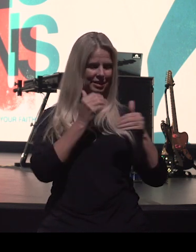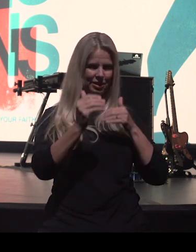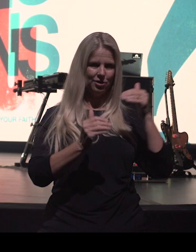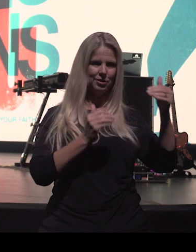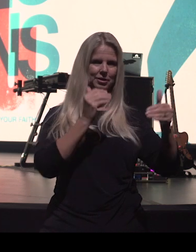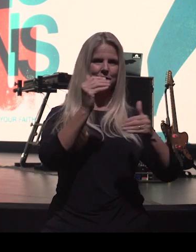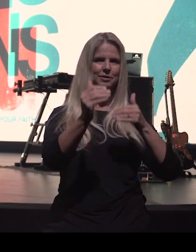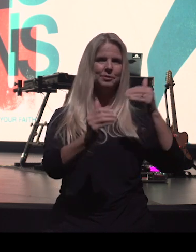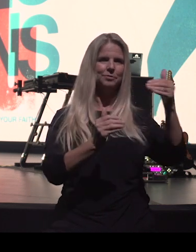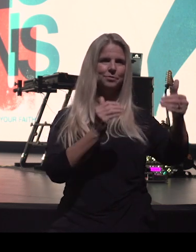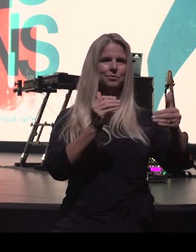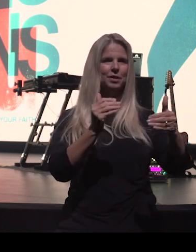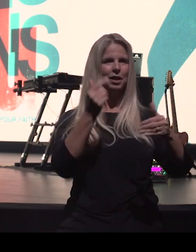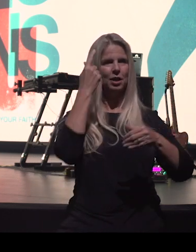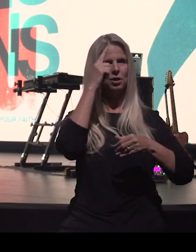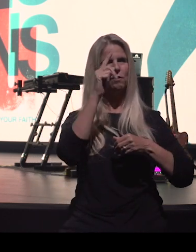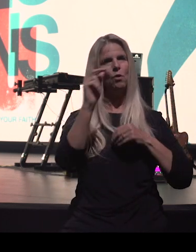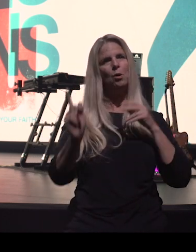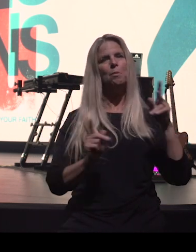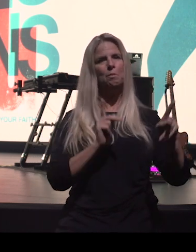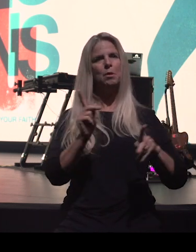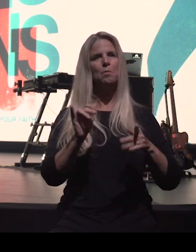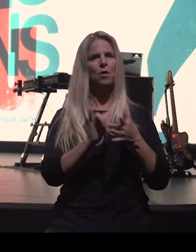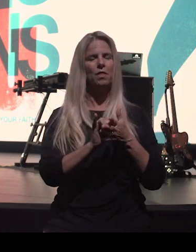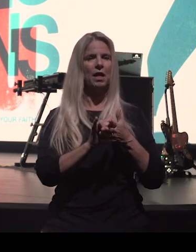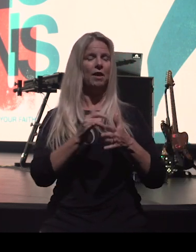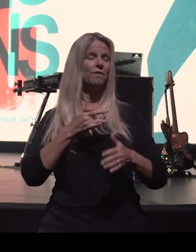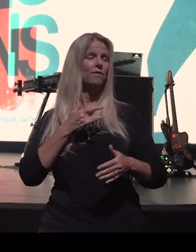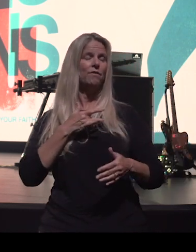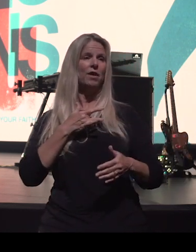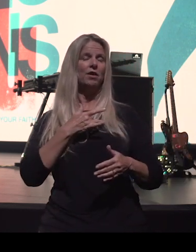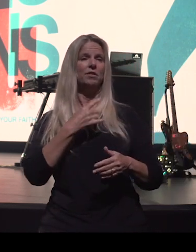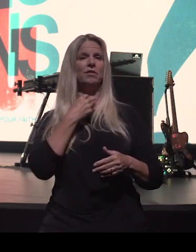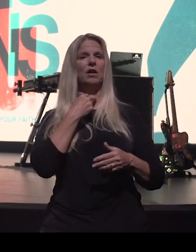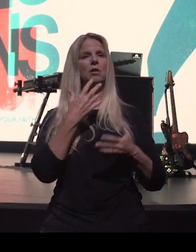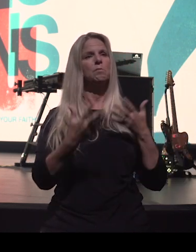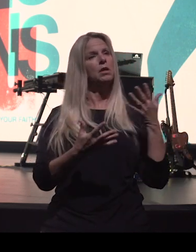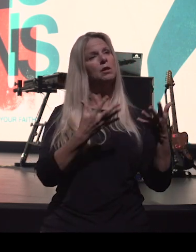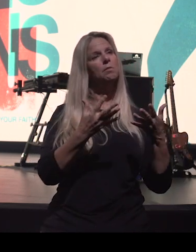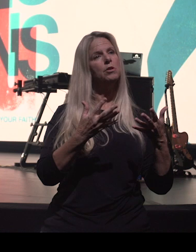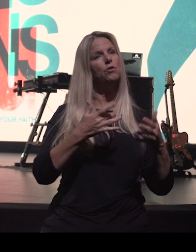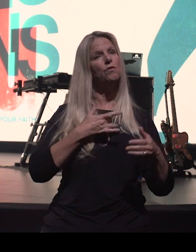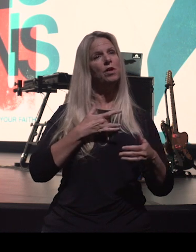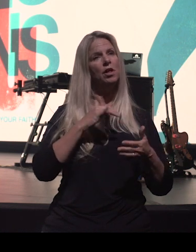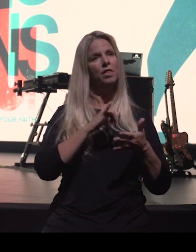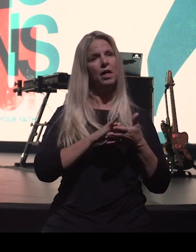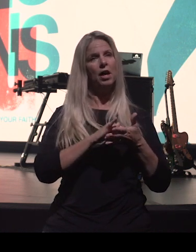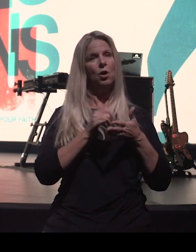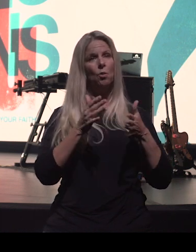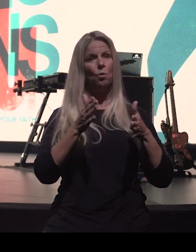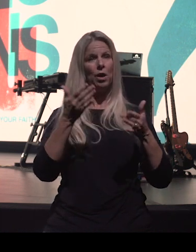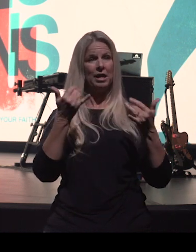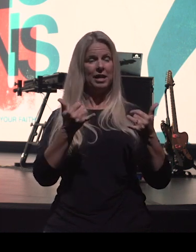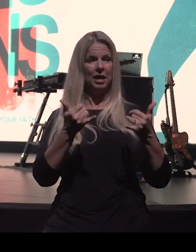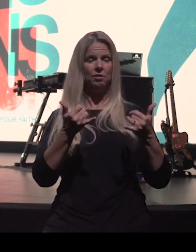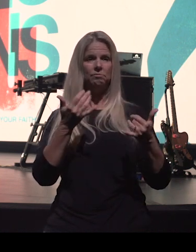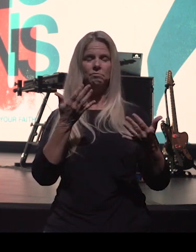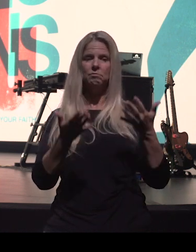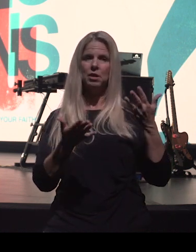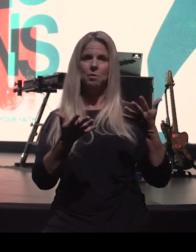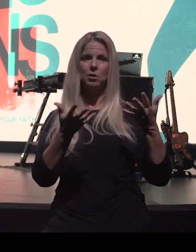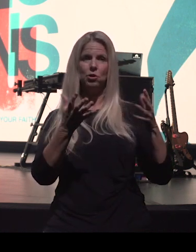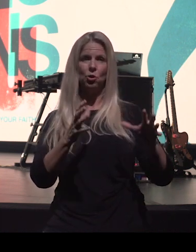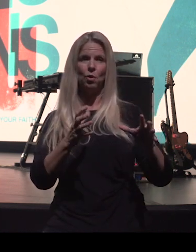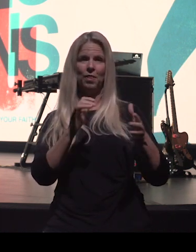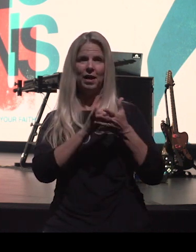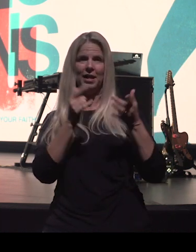This series is for anyone that's ever felt stuck. And maybe you feel that way right now, or you want to avoid it in the future. And